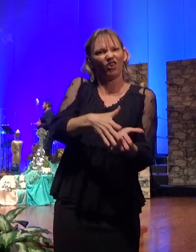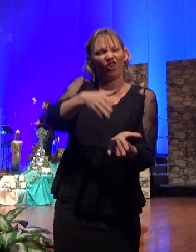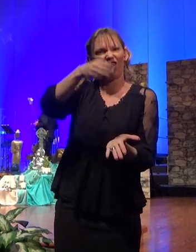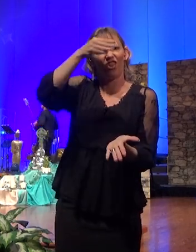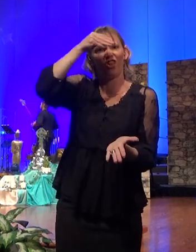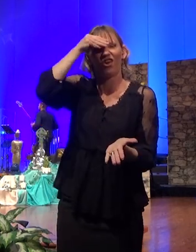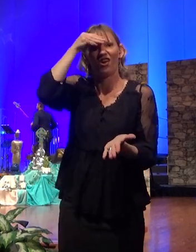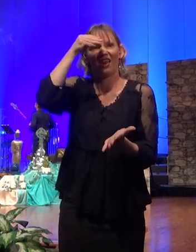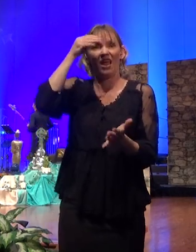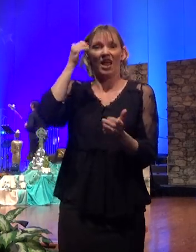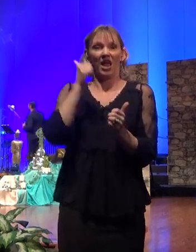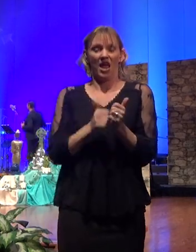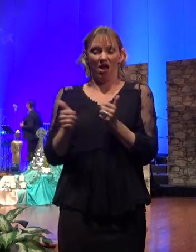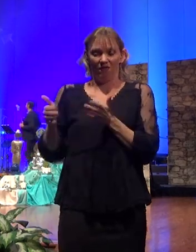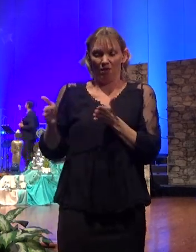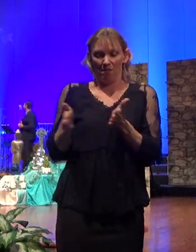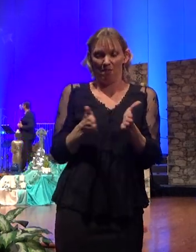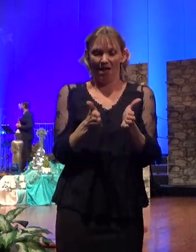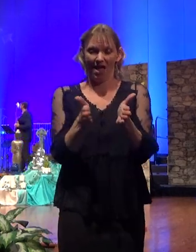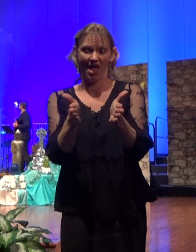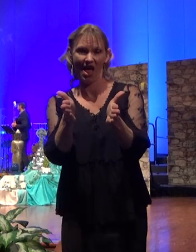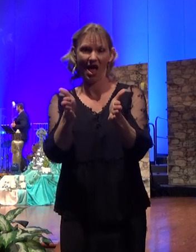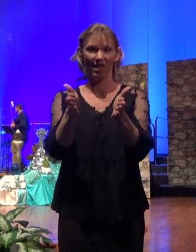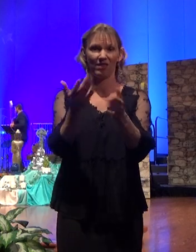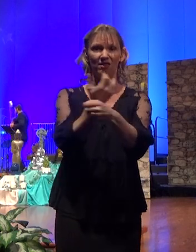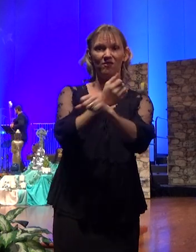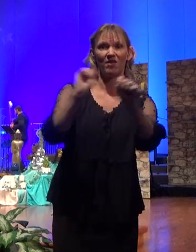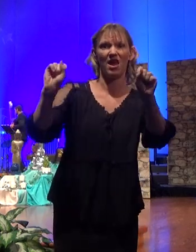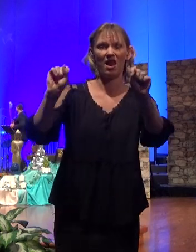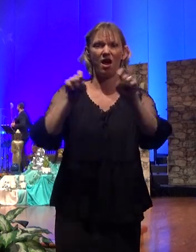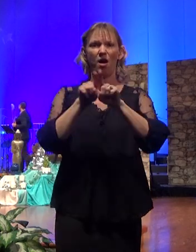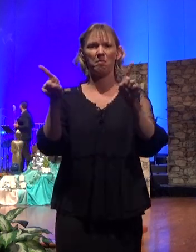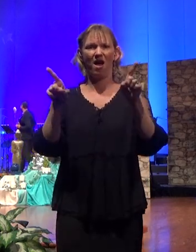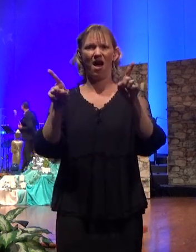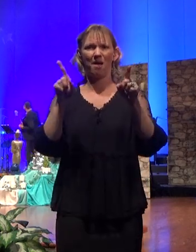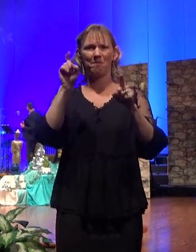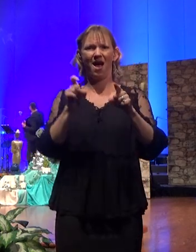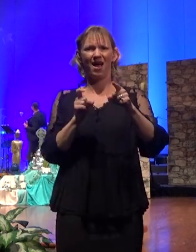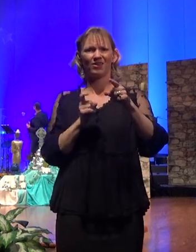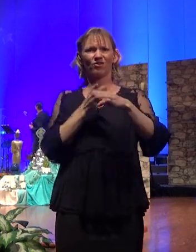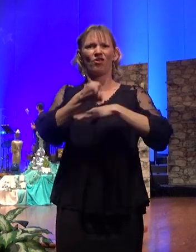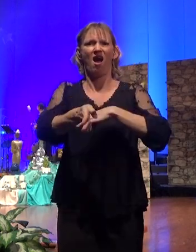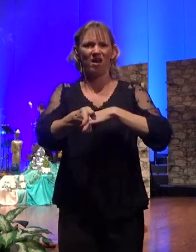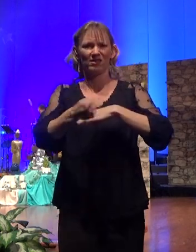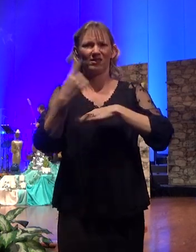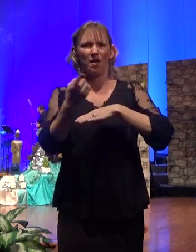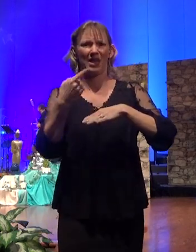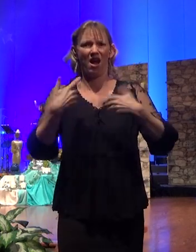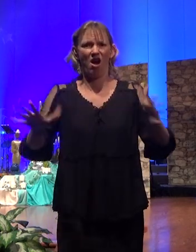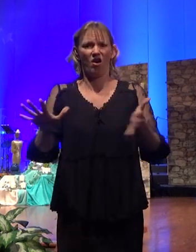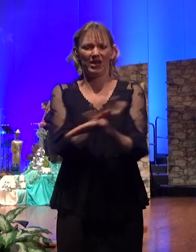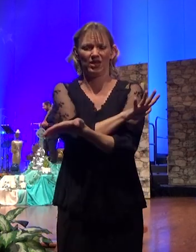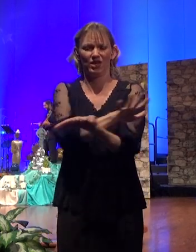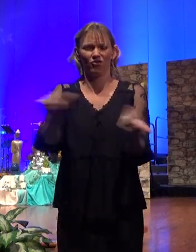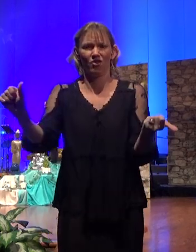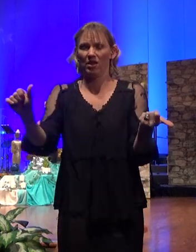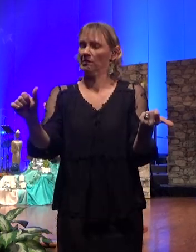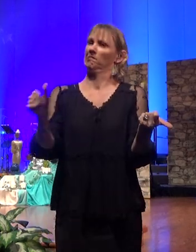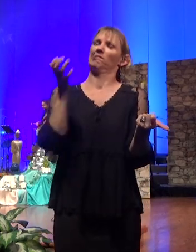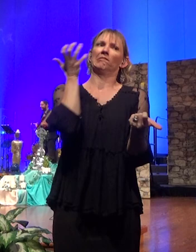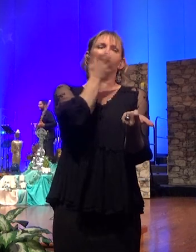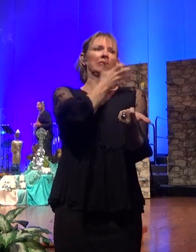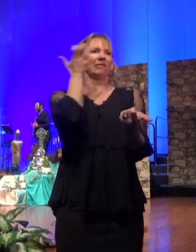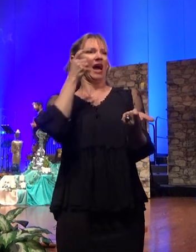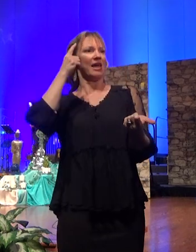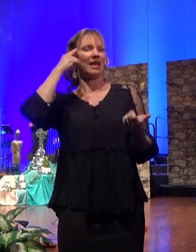road to redemption crossed a bridge that I burned? Oh no, I think it's time for the letting